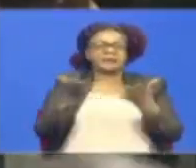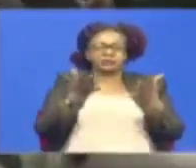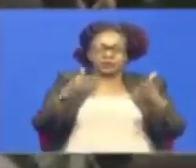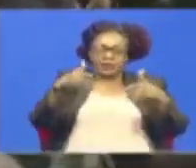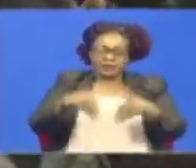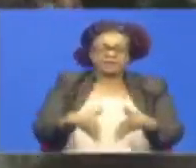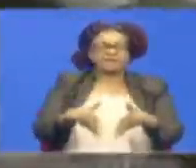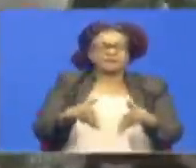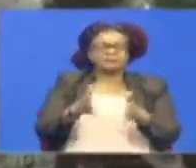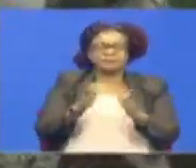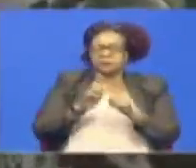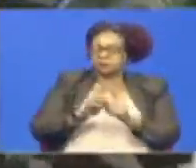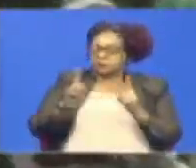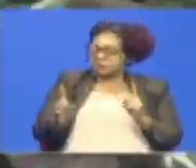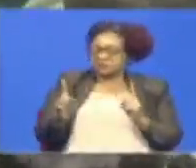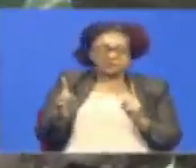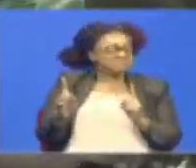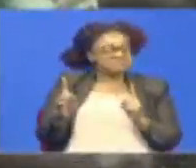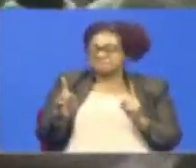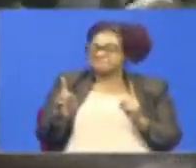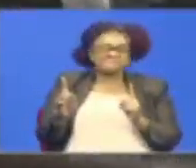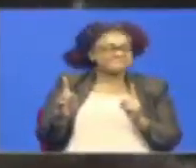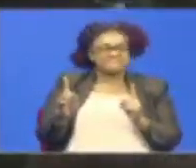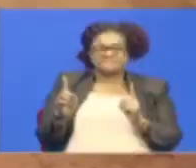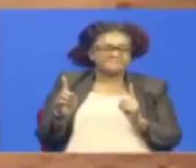with social distancing being a distant concept.